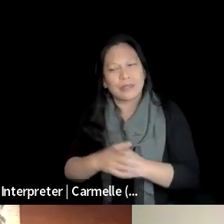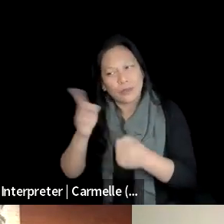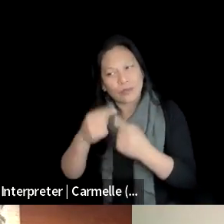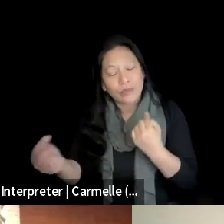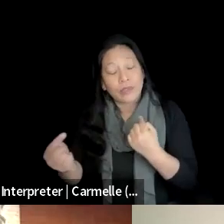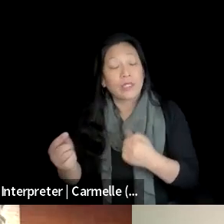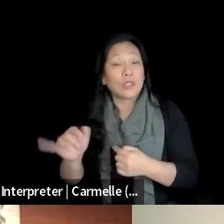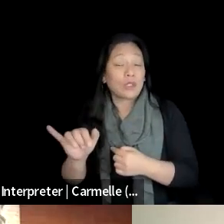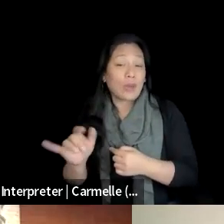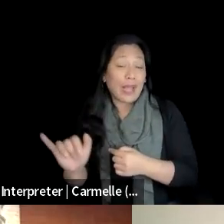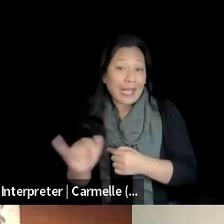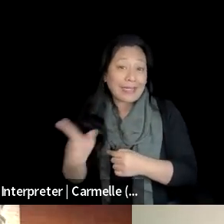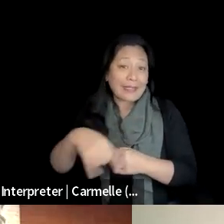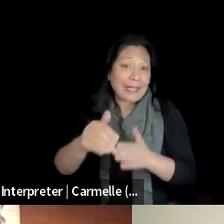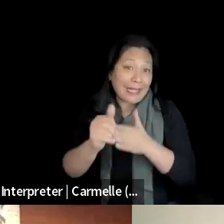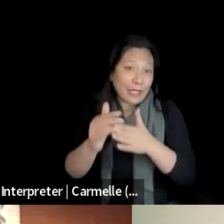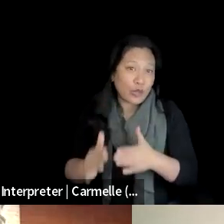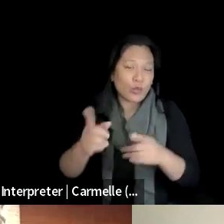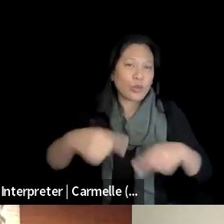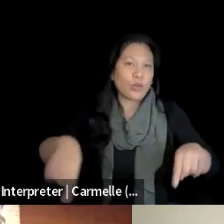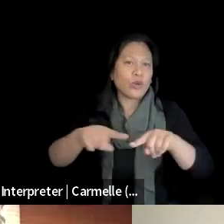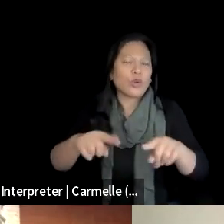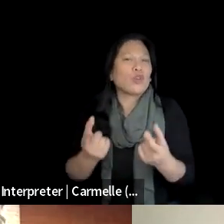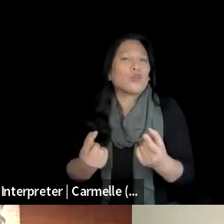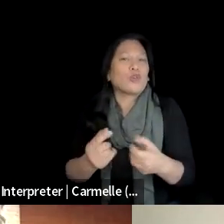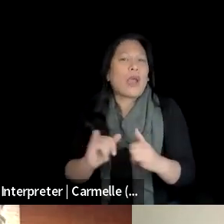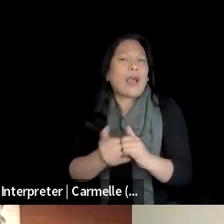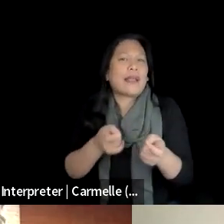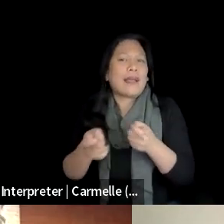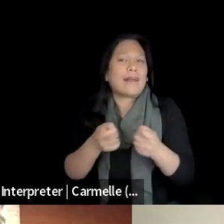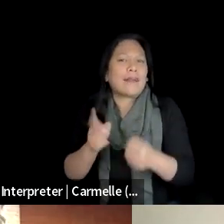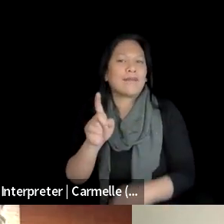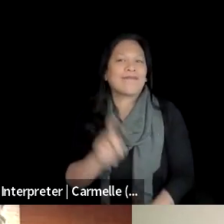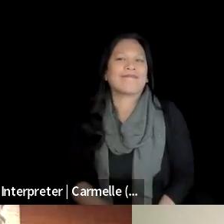room, Jenna and Daryl, what do you do? How do you handle that?